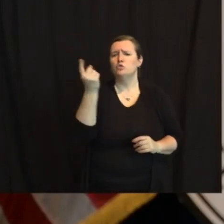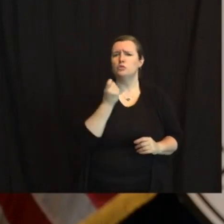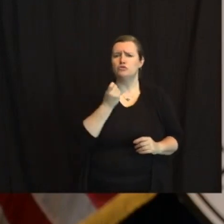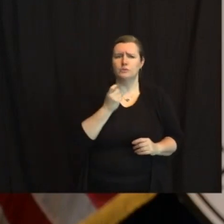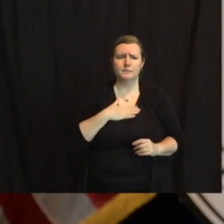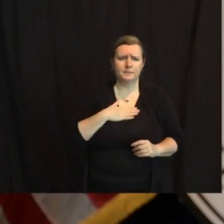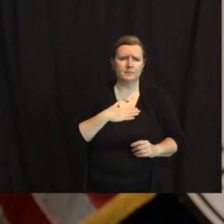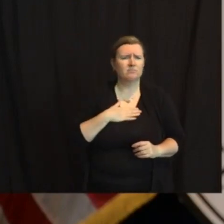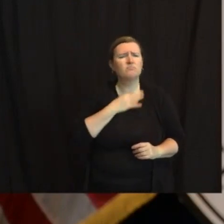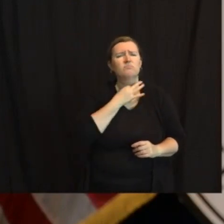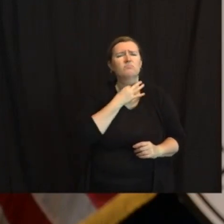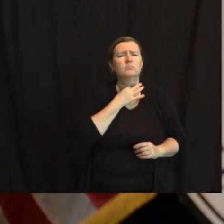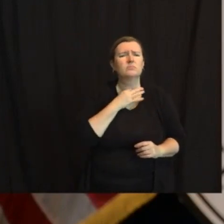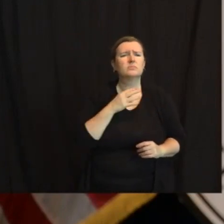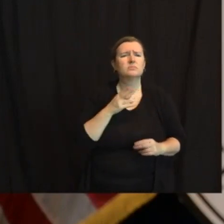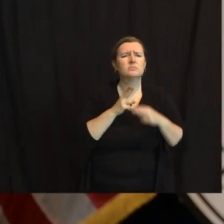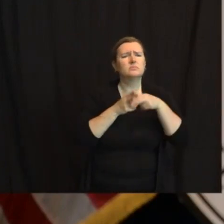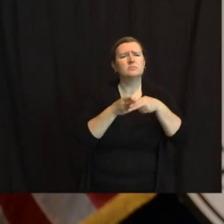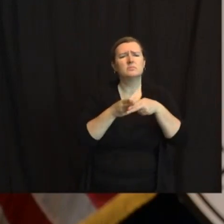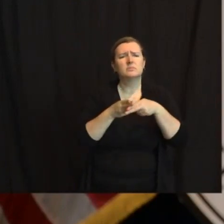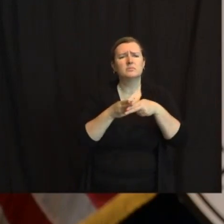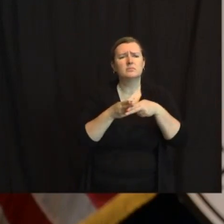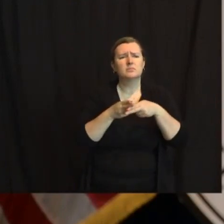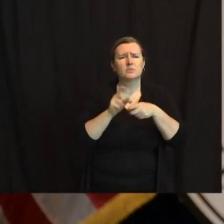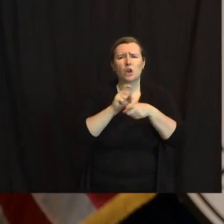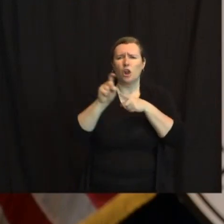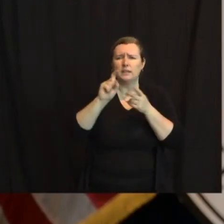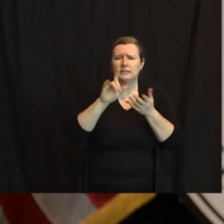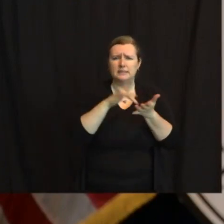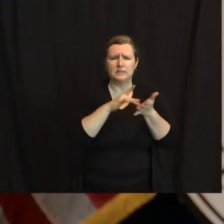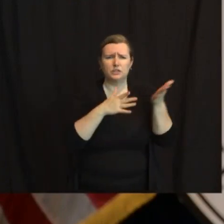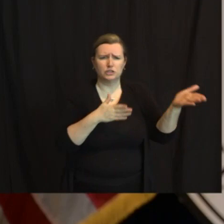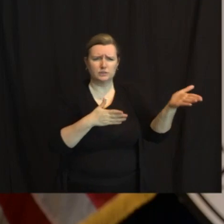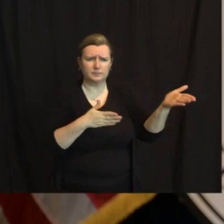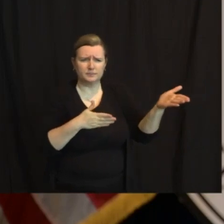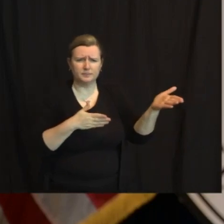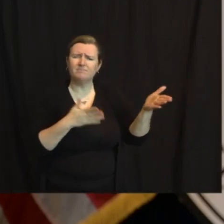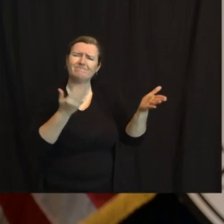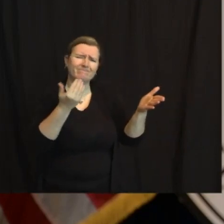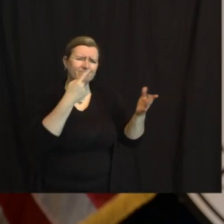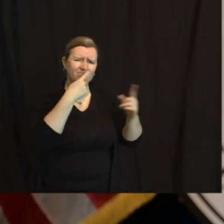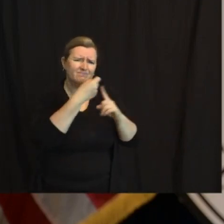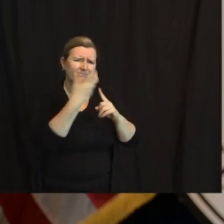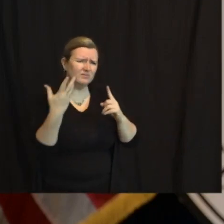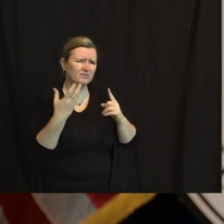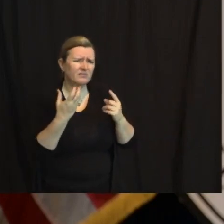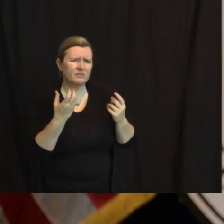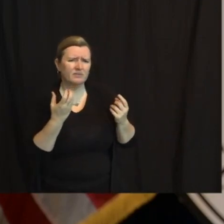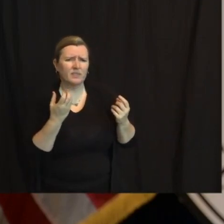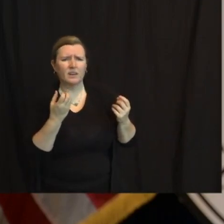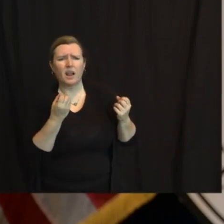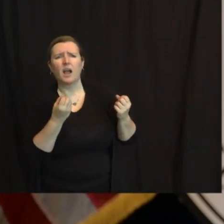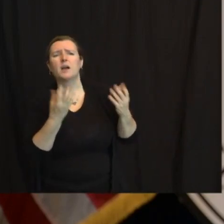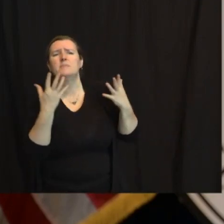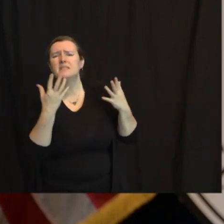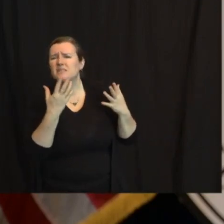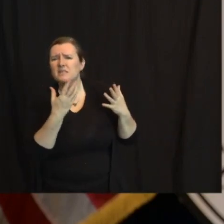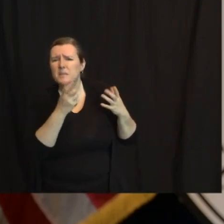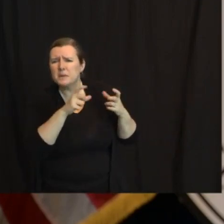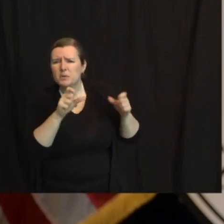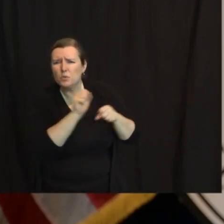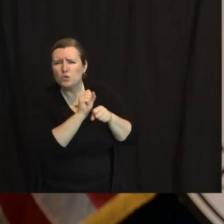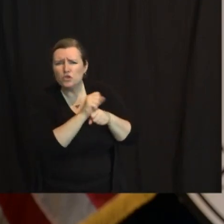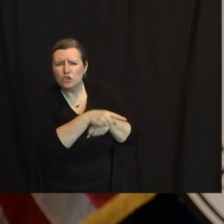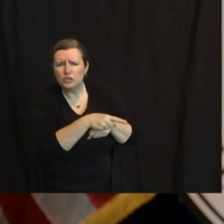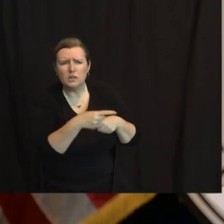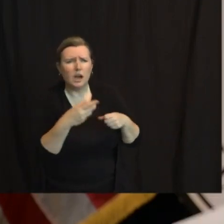about the call center that you referenced. Could you be a little bit more specific about maybe how many people would be working there, and a little bit more specific about where we are in